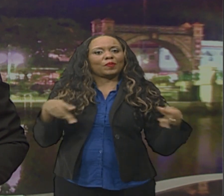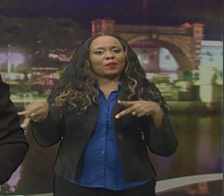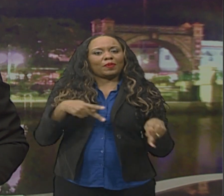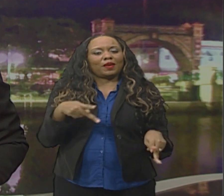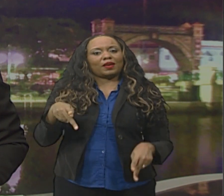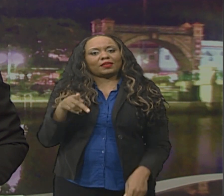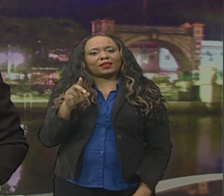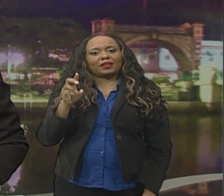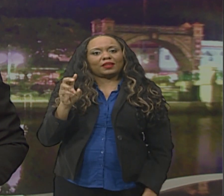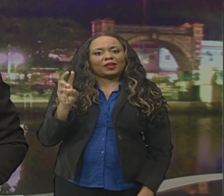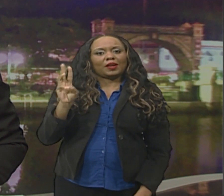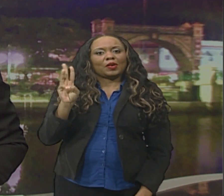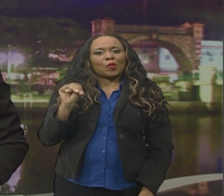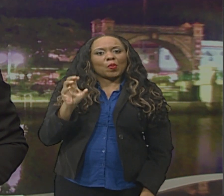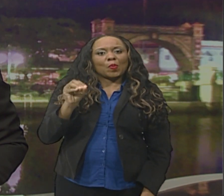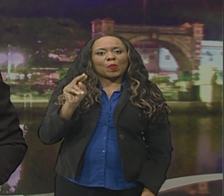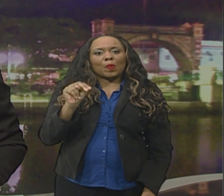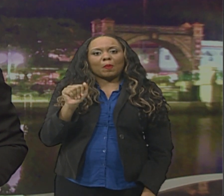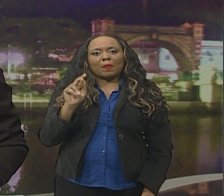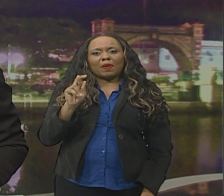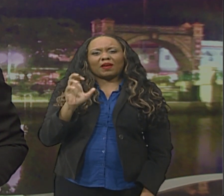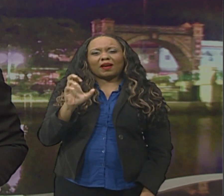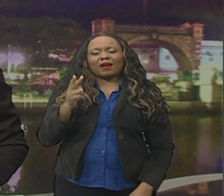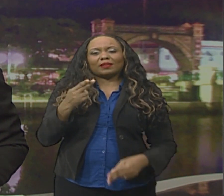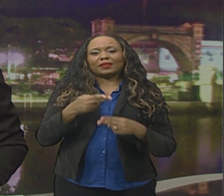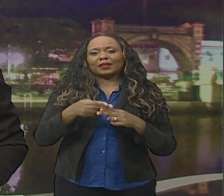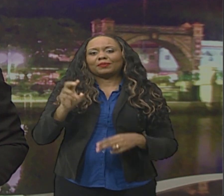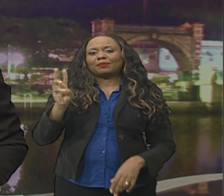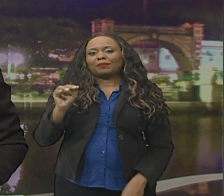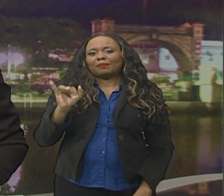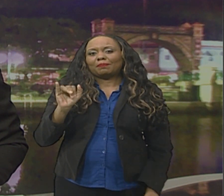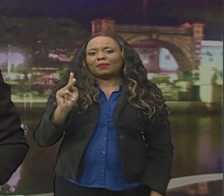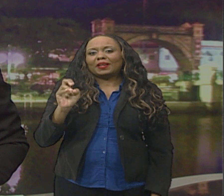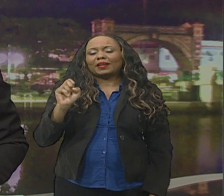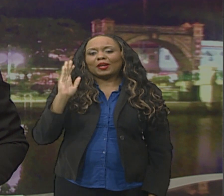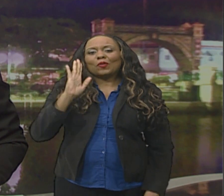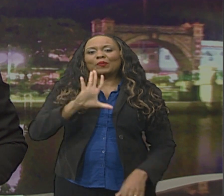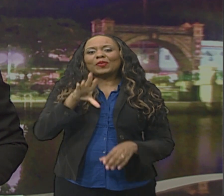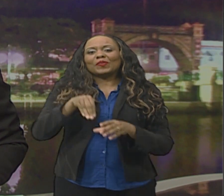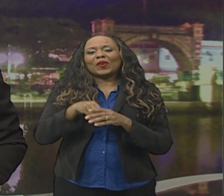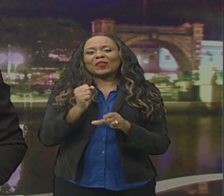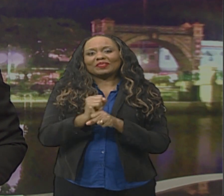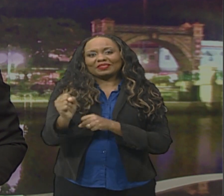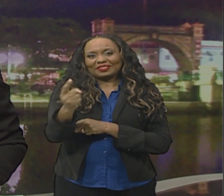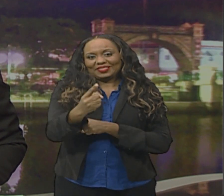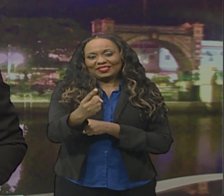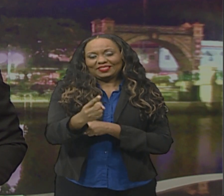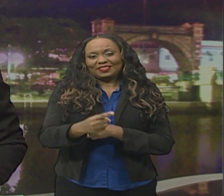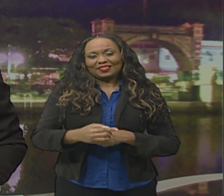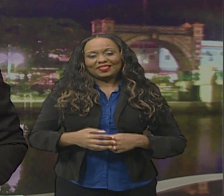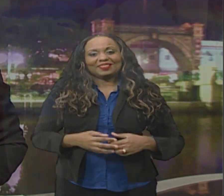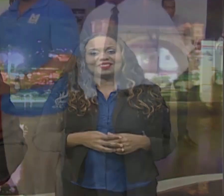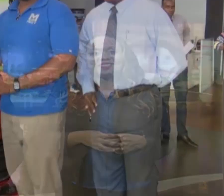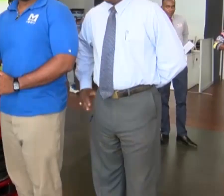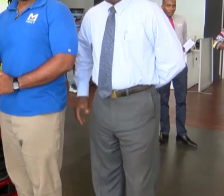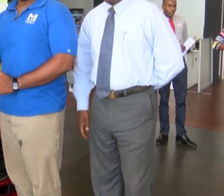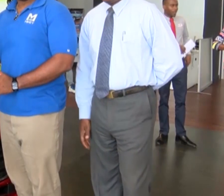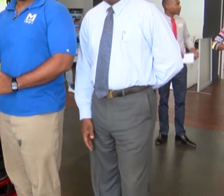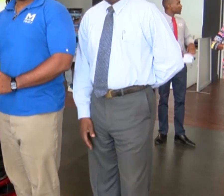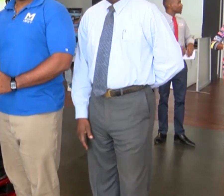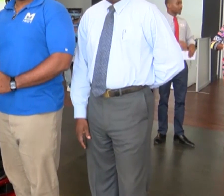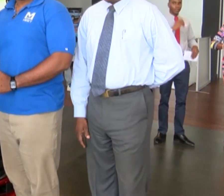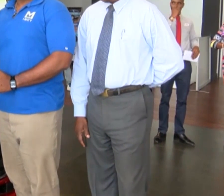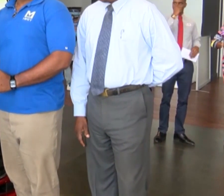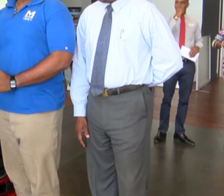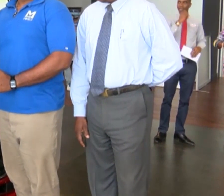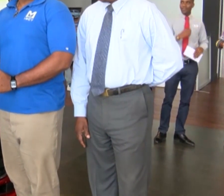Party Monarch competition, Mikey, will definitely be defending his title next year. He was speaking to CBC after receiving the keys to his brand